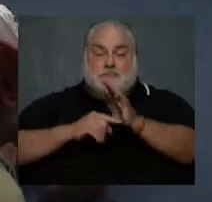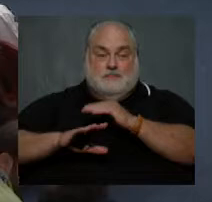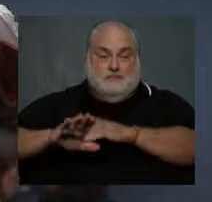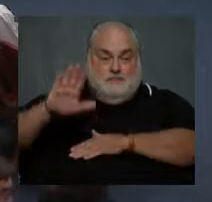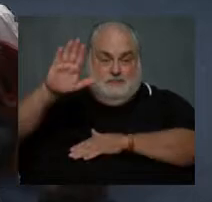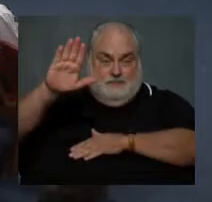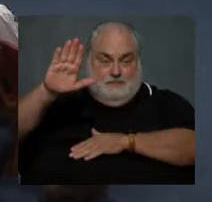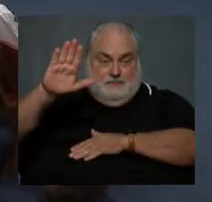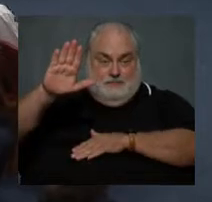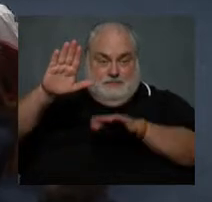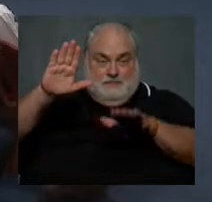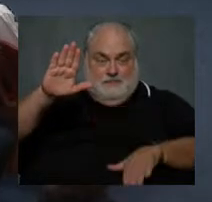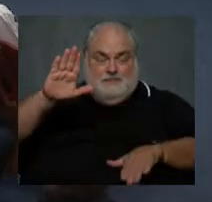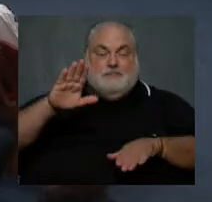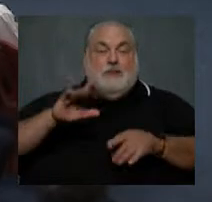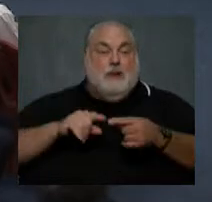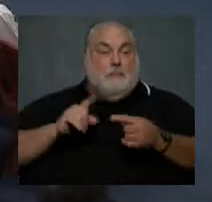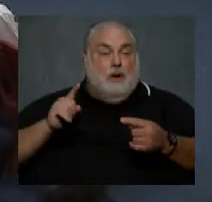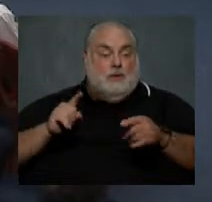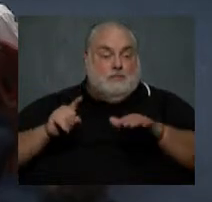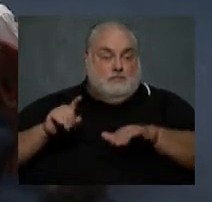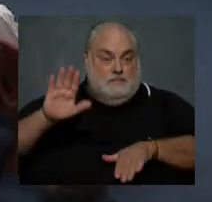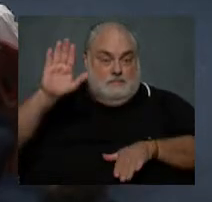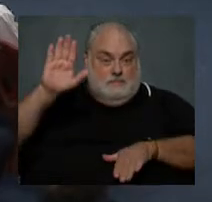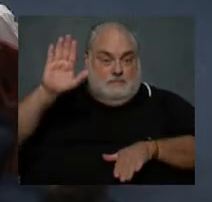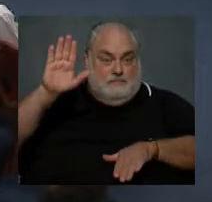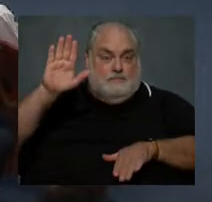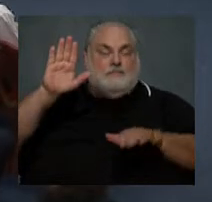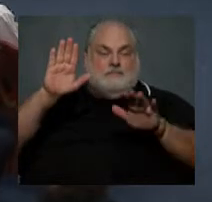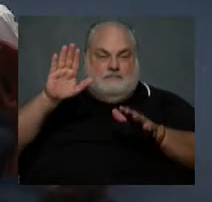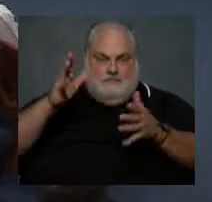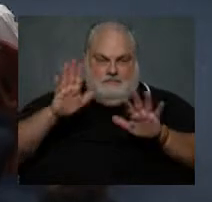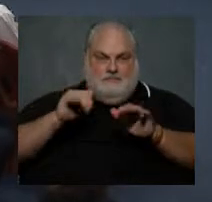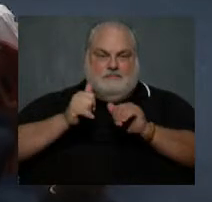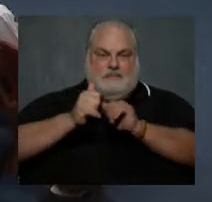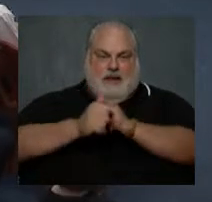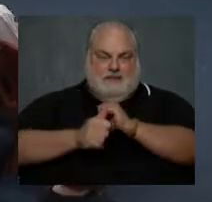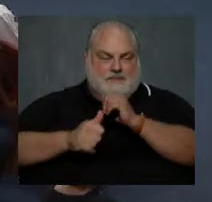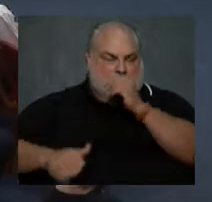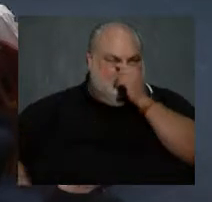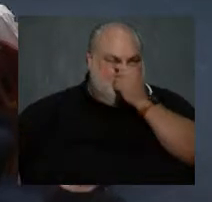hand. Those who do not approve, it's been passed.